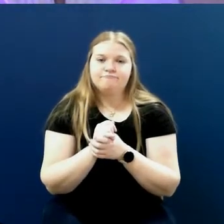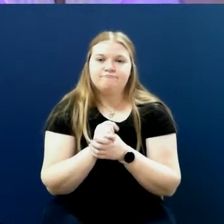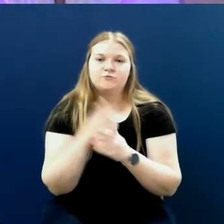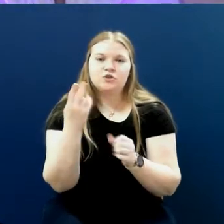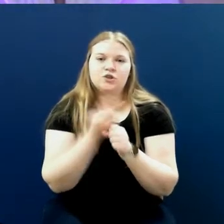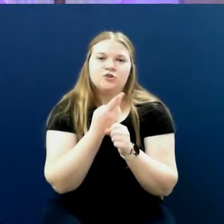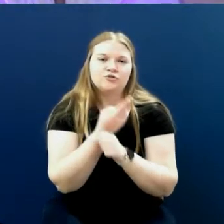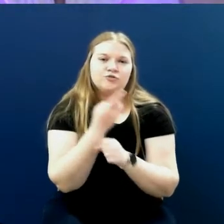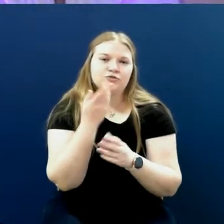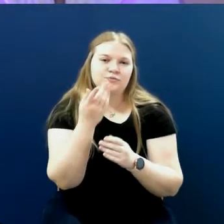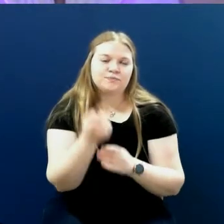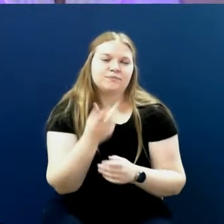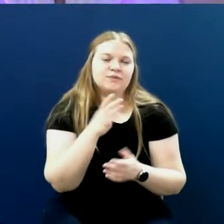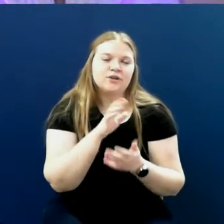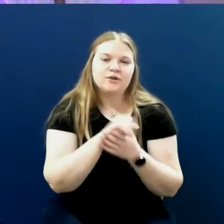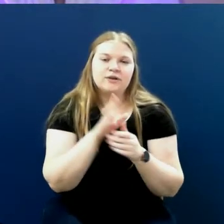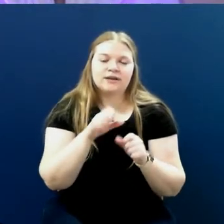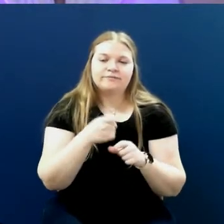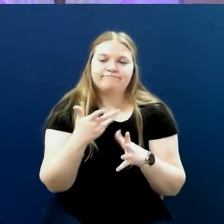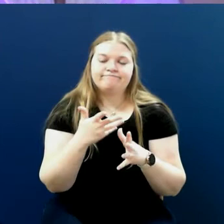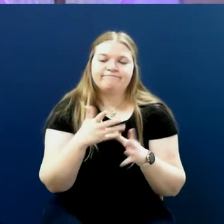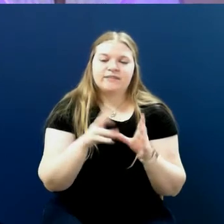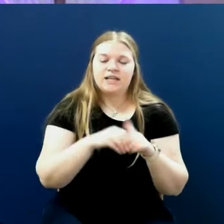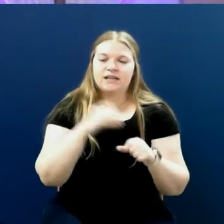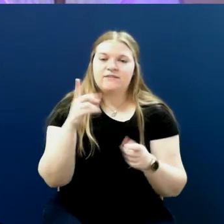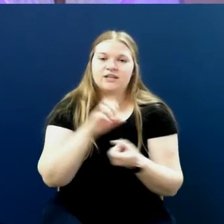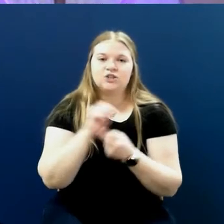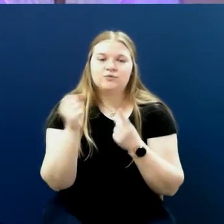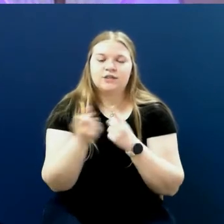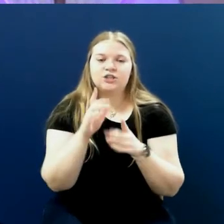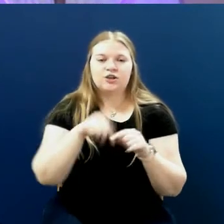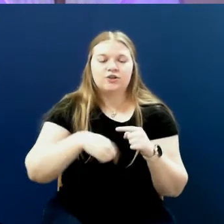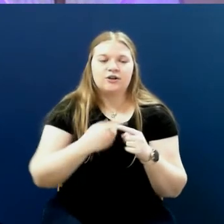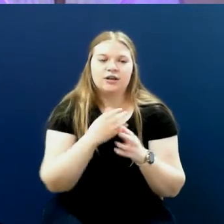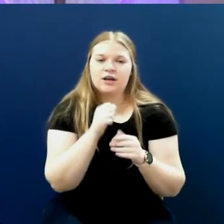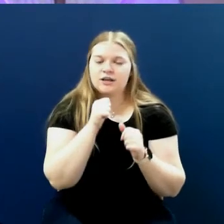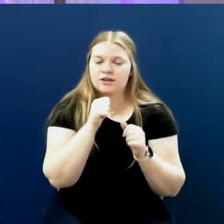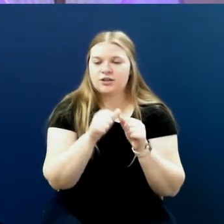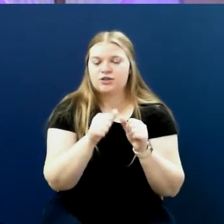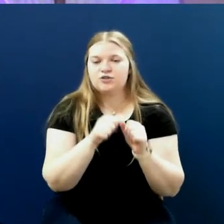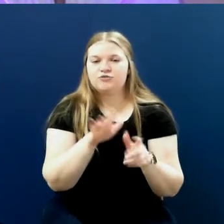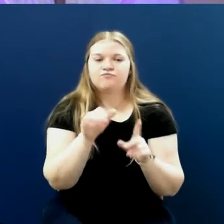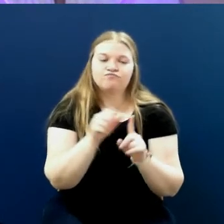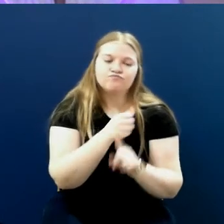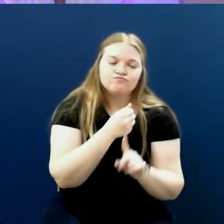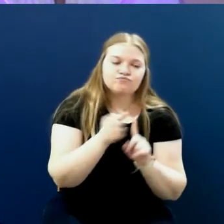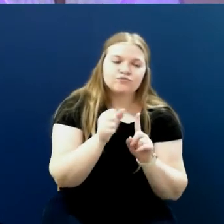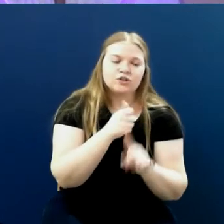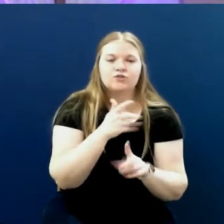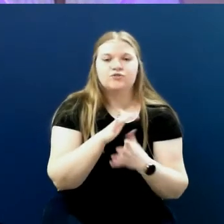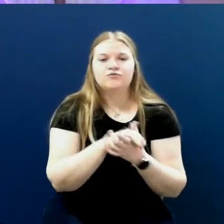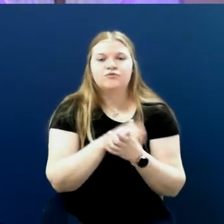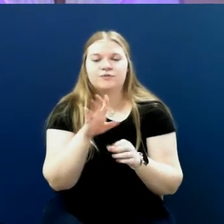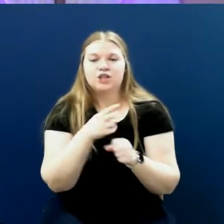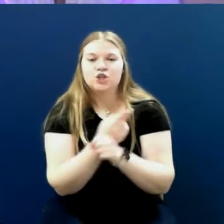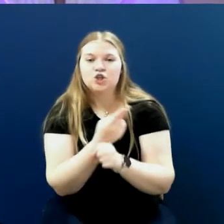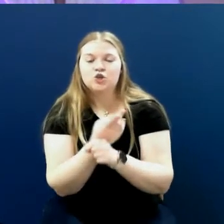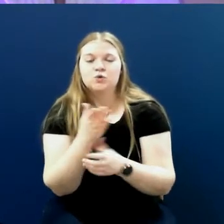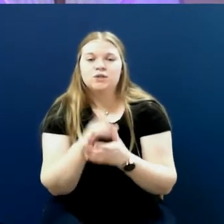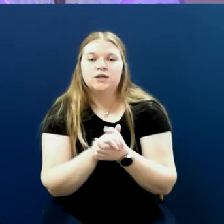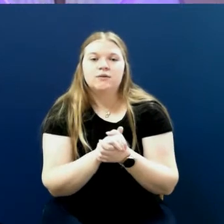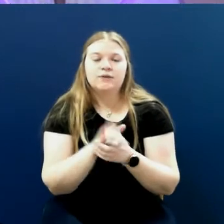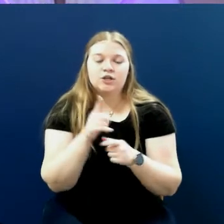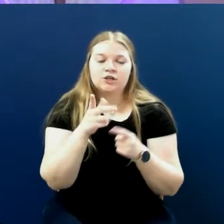can take yourself out of that situation so that you're not continuously being beaten or taken advantage of, but you're